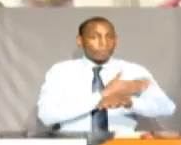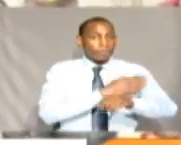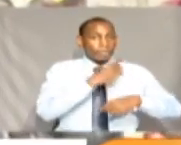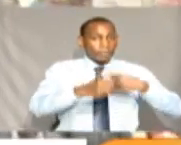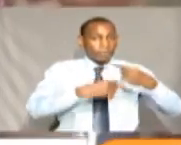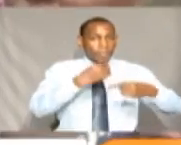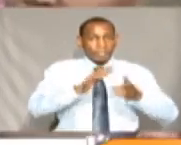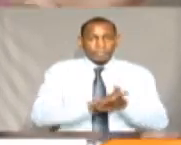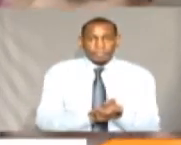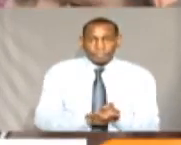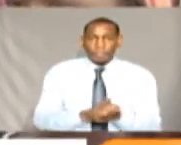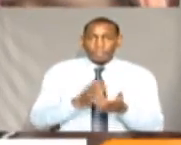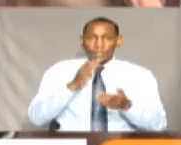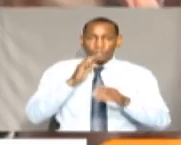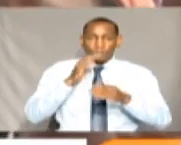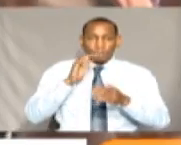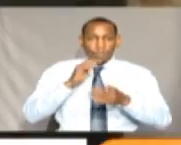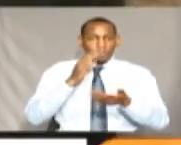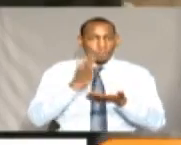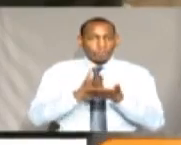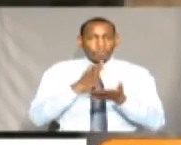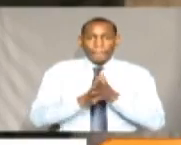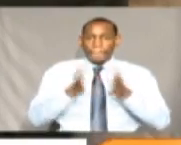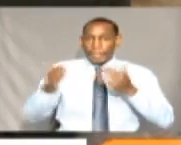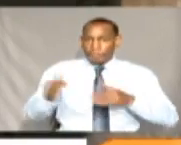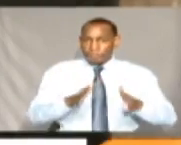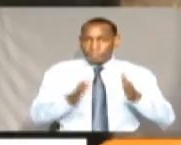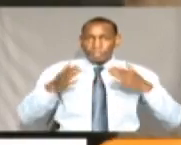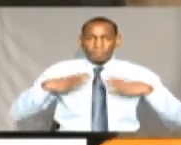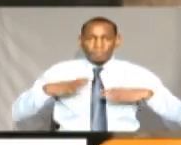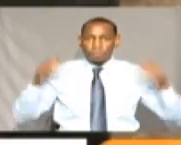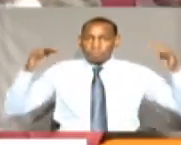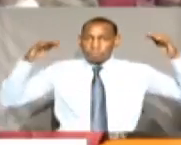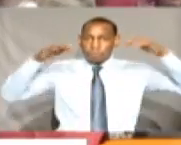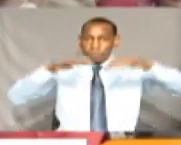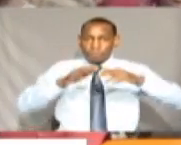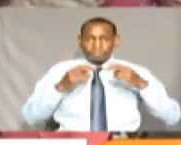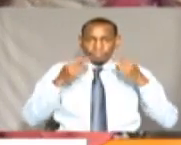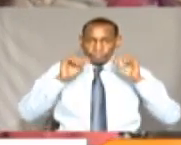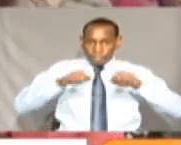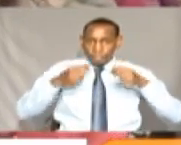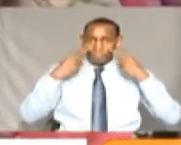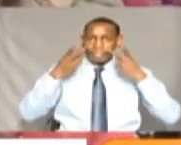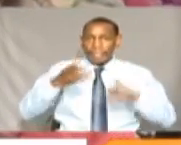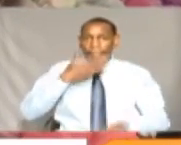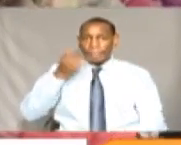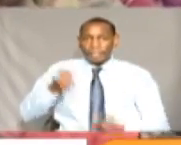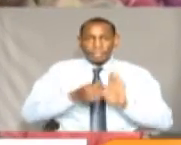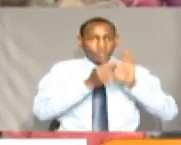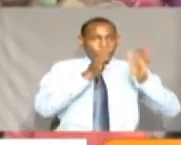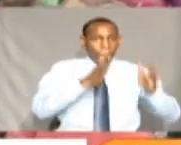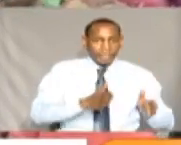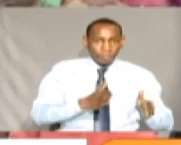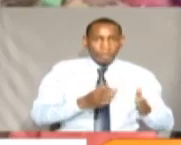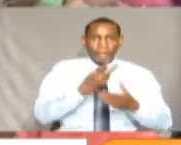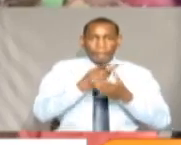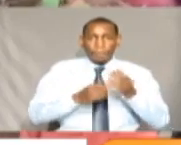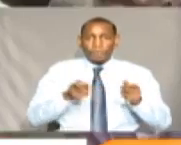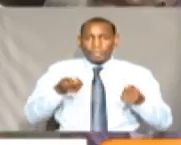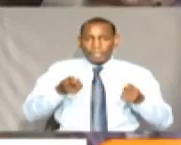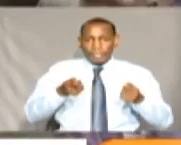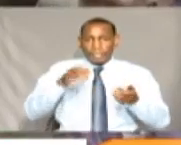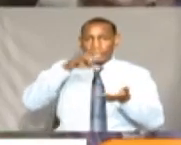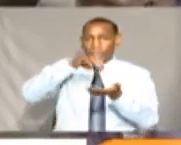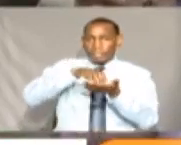It was another golden occasion for the fans who had turned up in large numbers to catch a glimpse of their favorite presenters from both radio